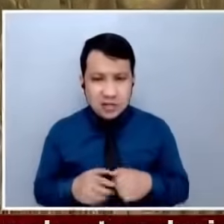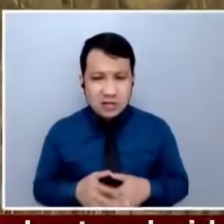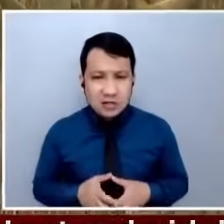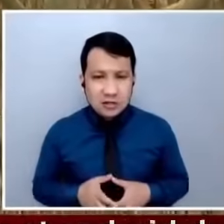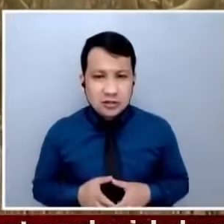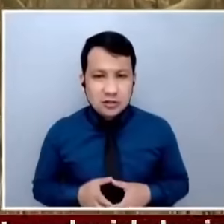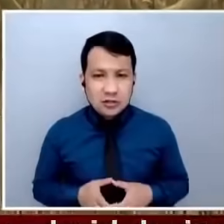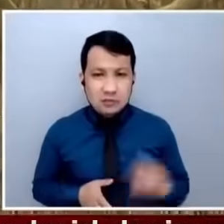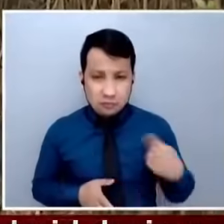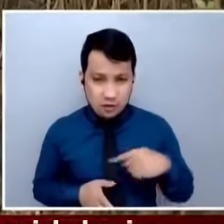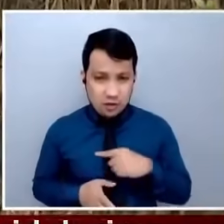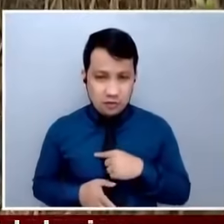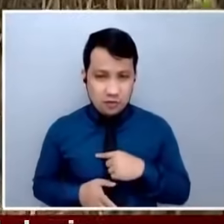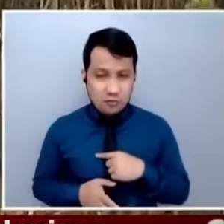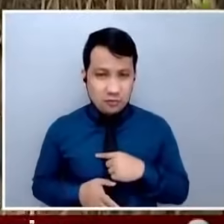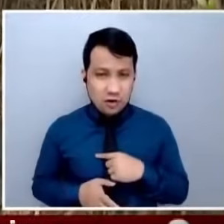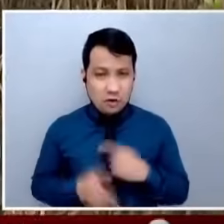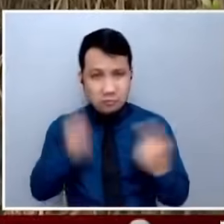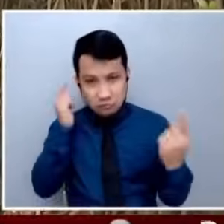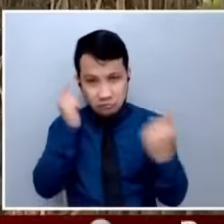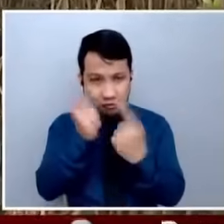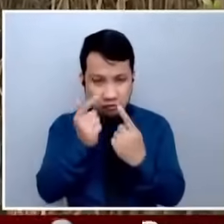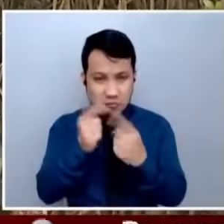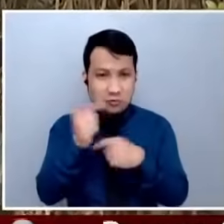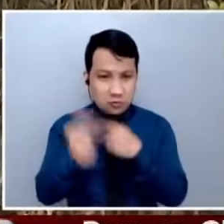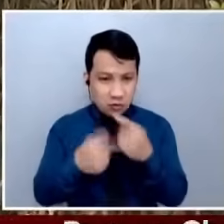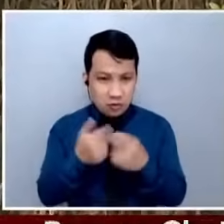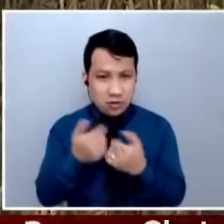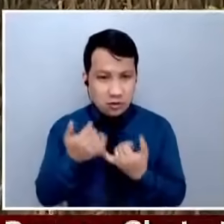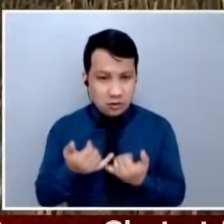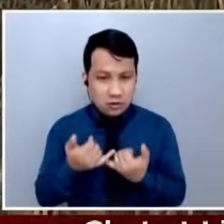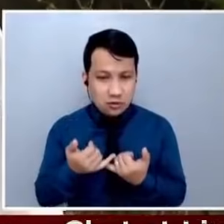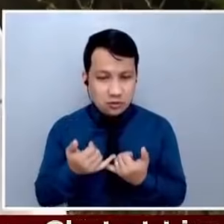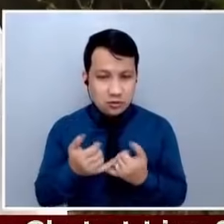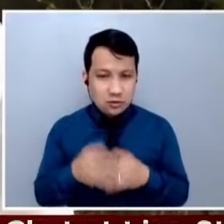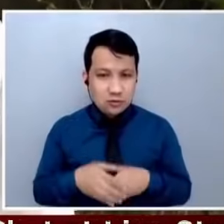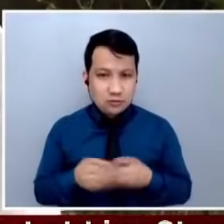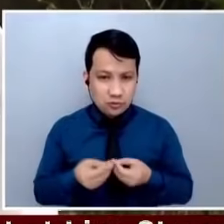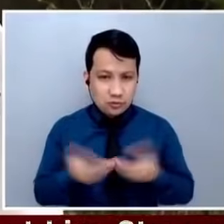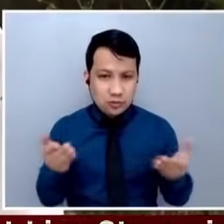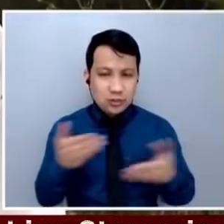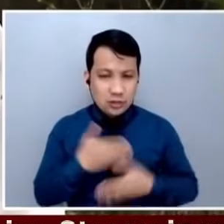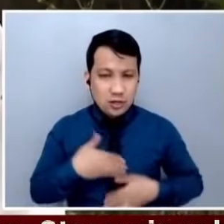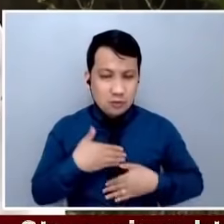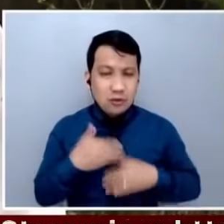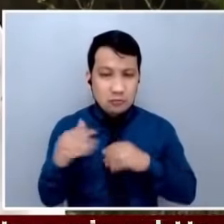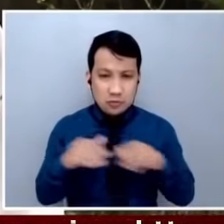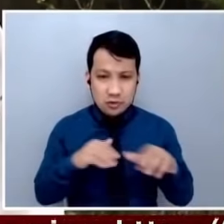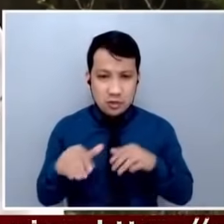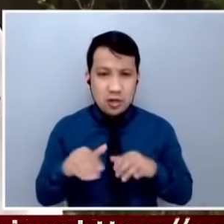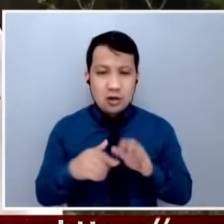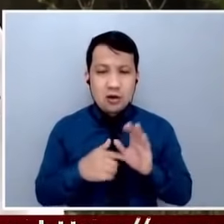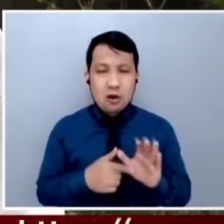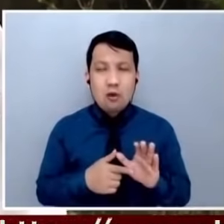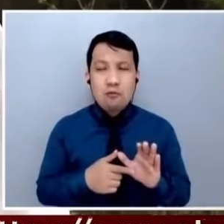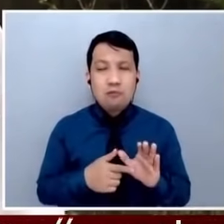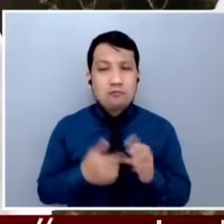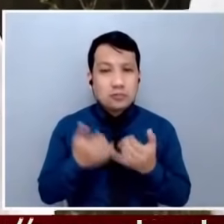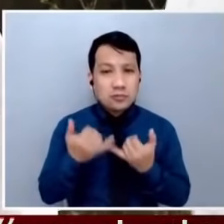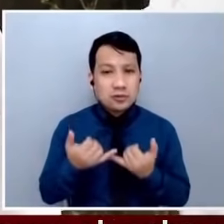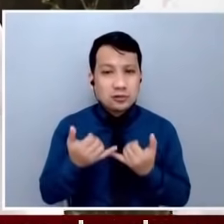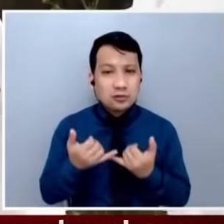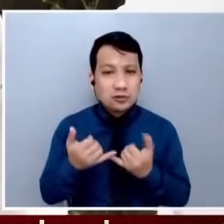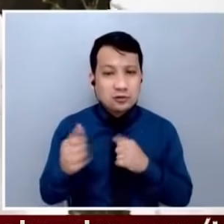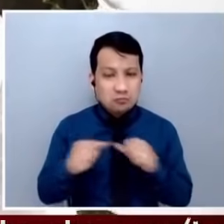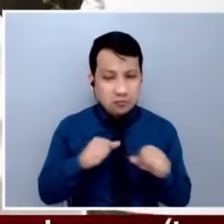So our global vision, the produce mass happiness. This activity is one of the activity